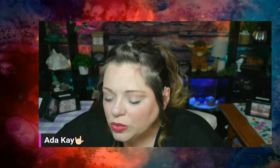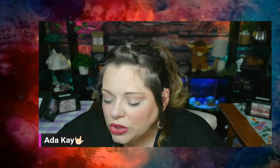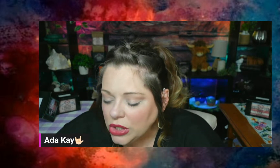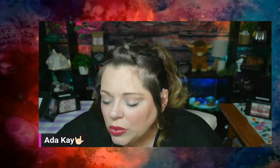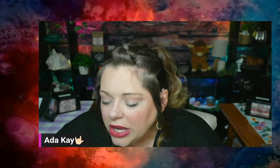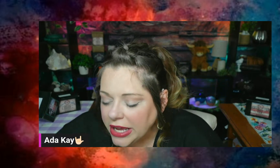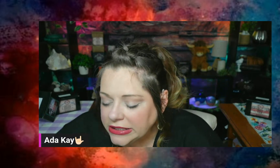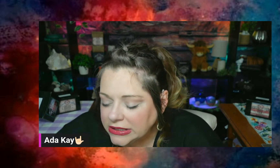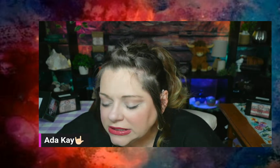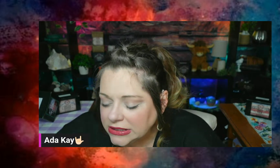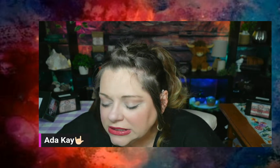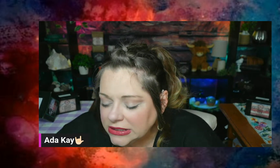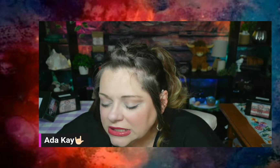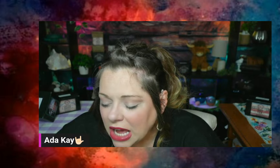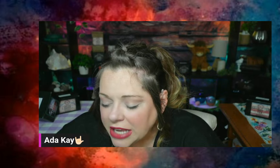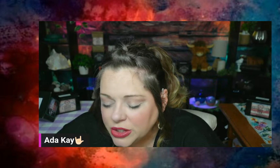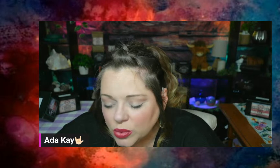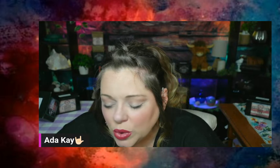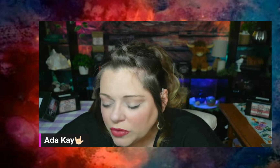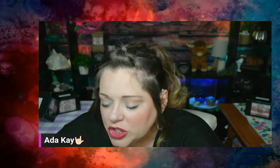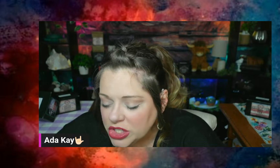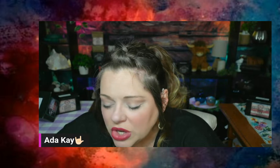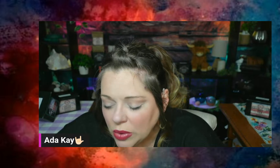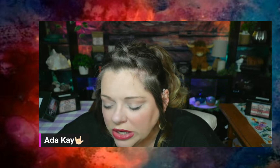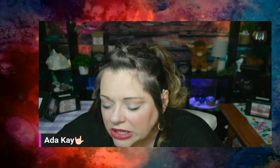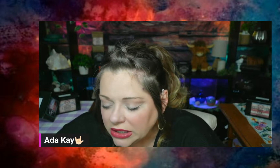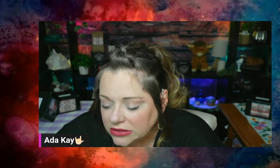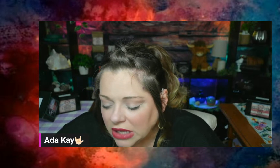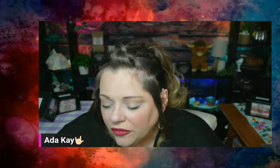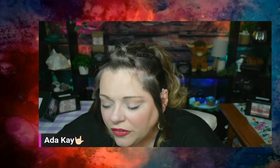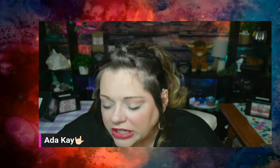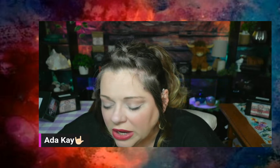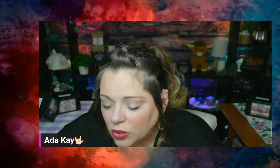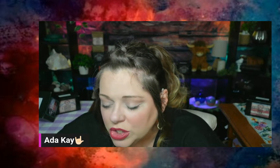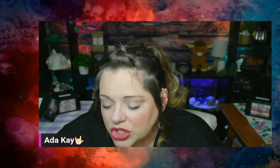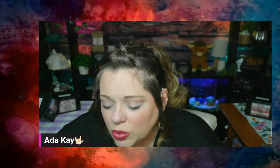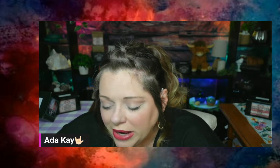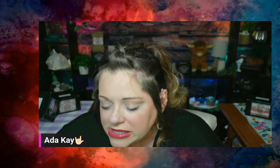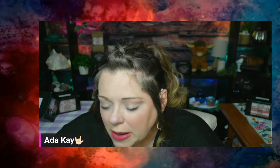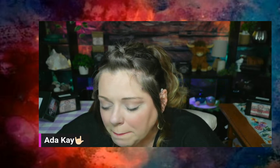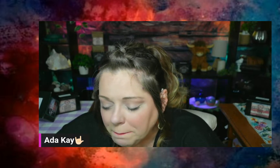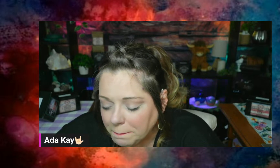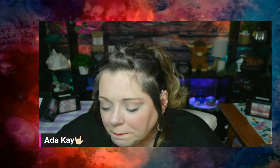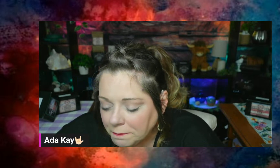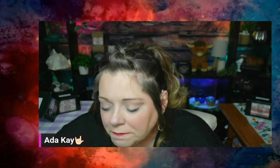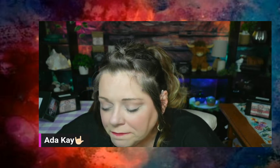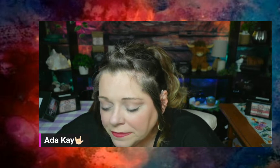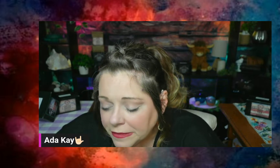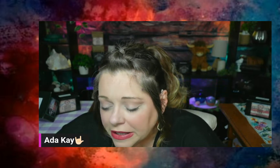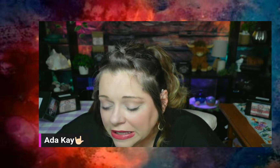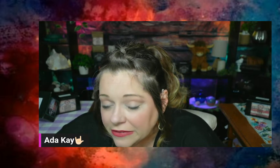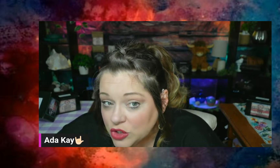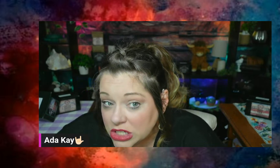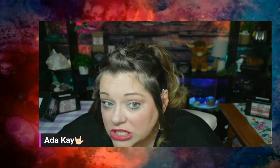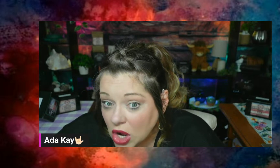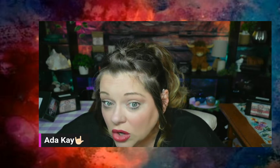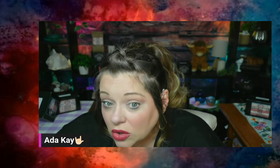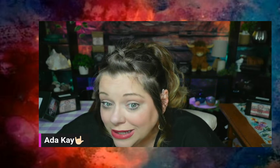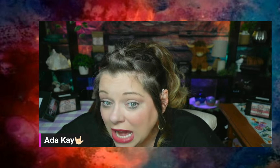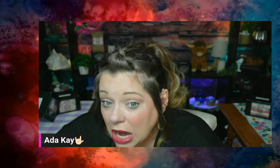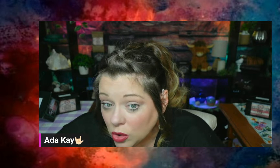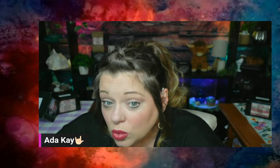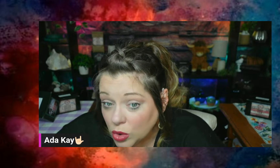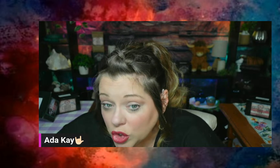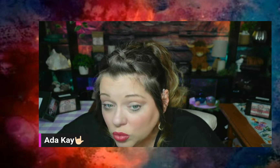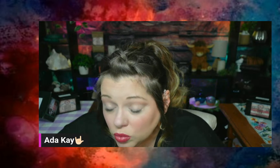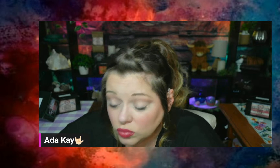I don't know yet. I don't know if she's going yet. I'll find out when she wakes up. If she's not